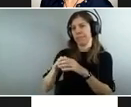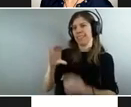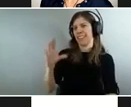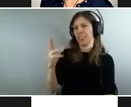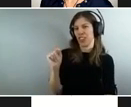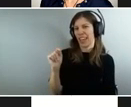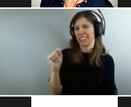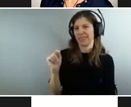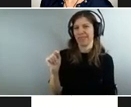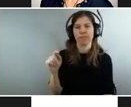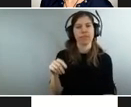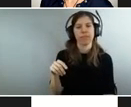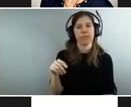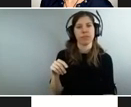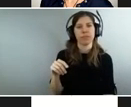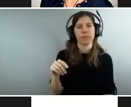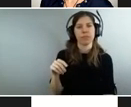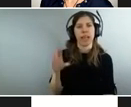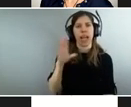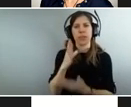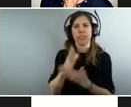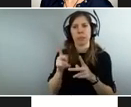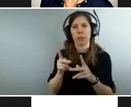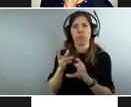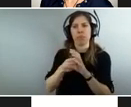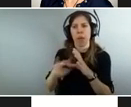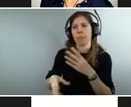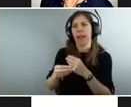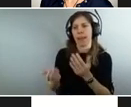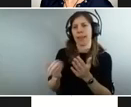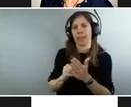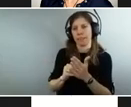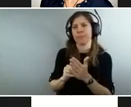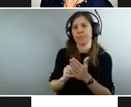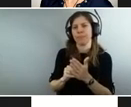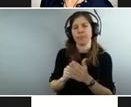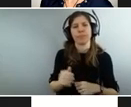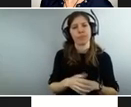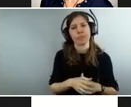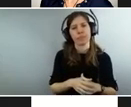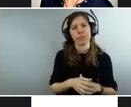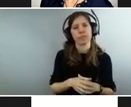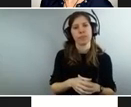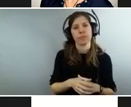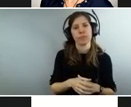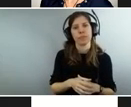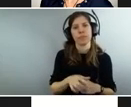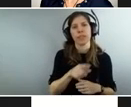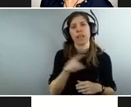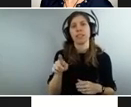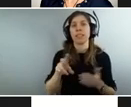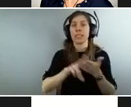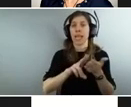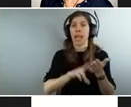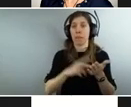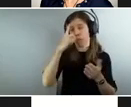had possibly some people join us, so I'm going to add it to the chat again. And I'm under sign up for election reminders. I